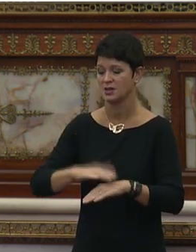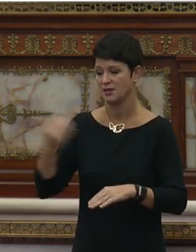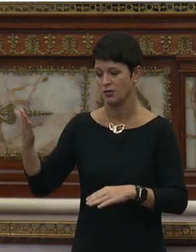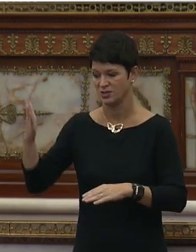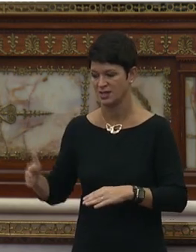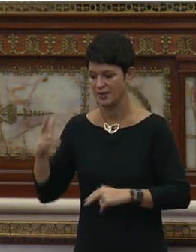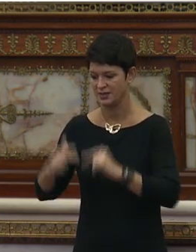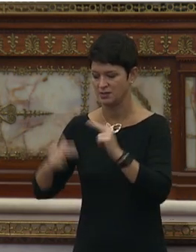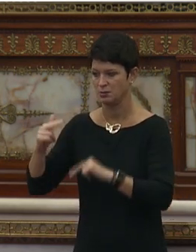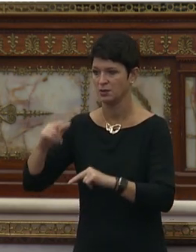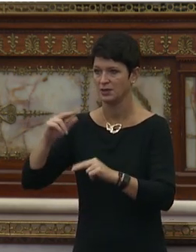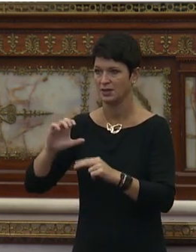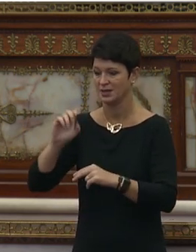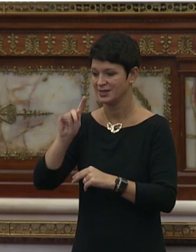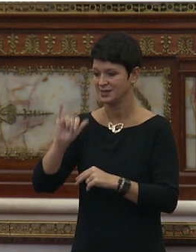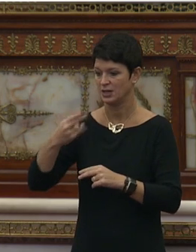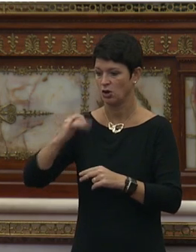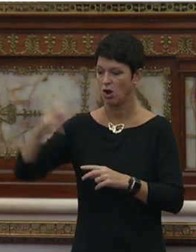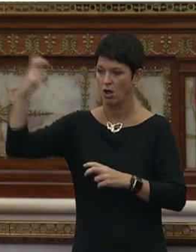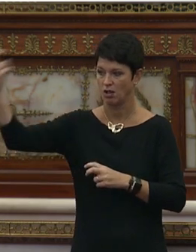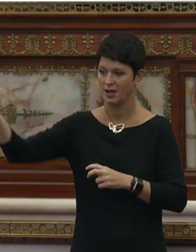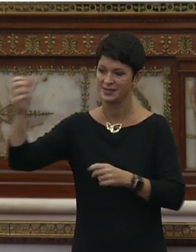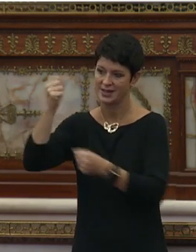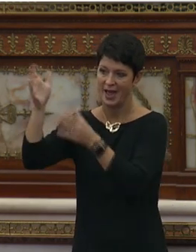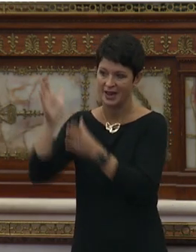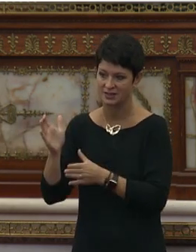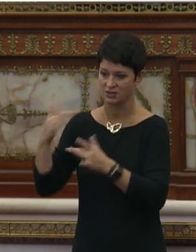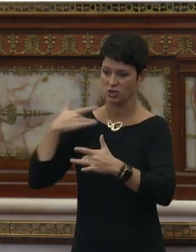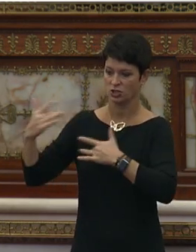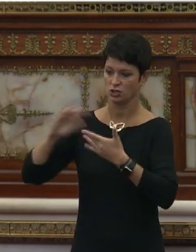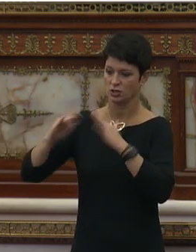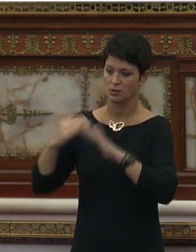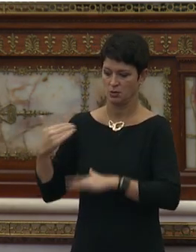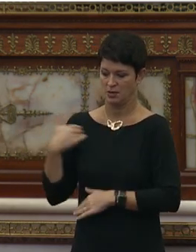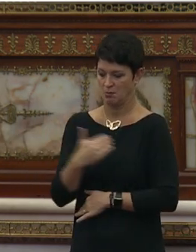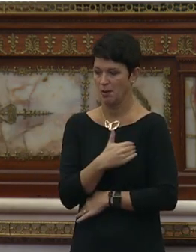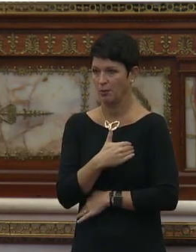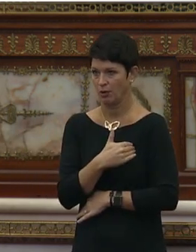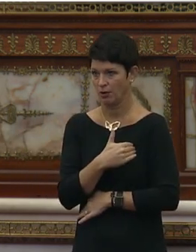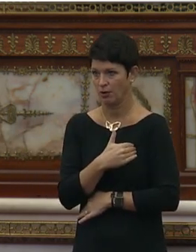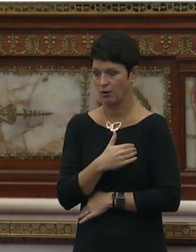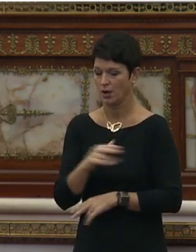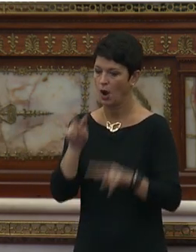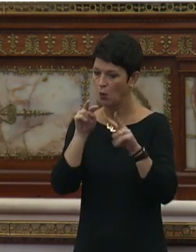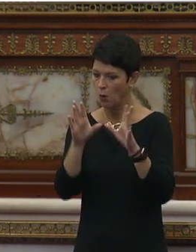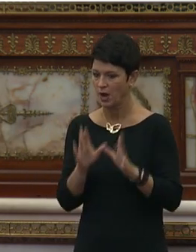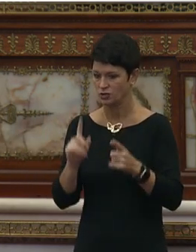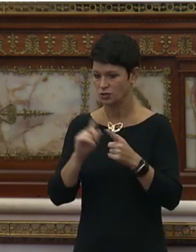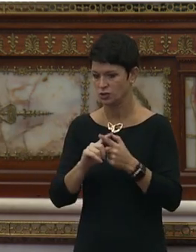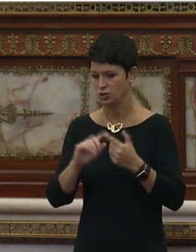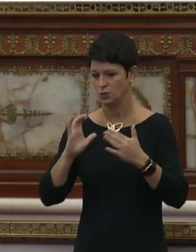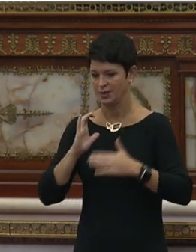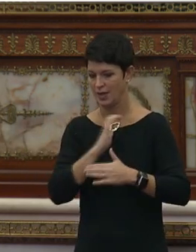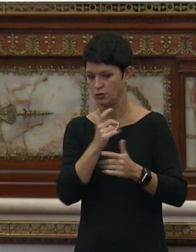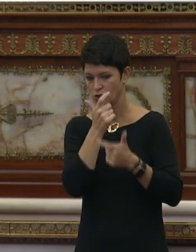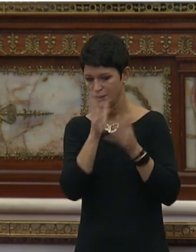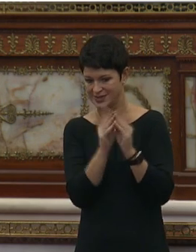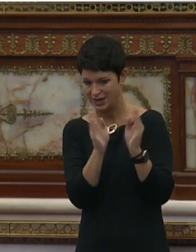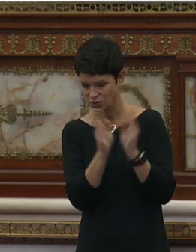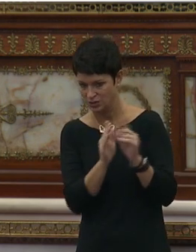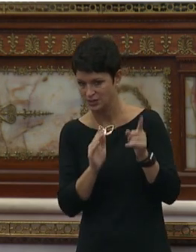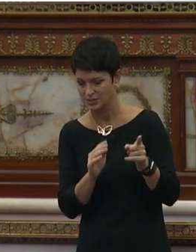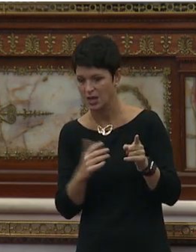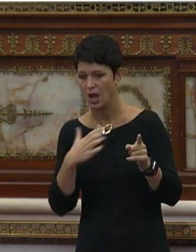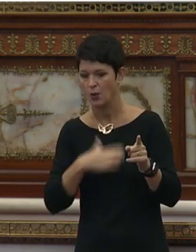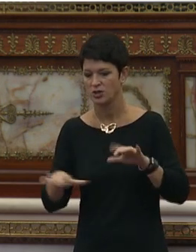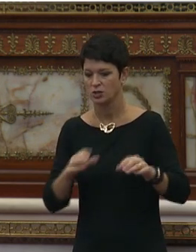of this building, City Hall, as an activist, a concerned community member, a spectator to city council sessions, and I wish